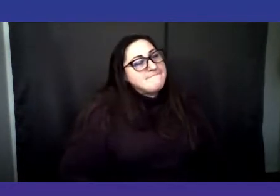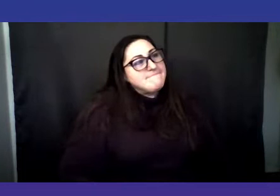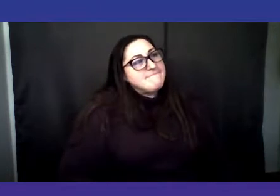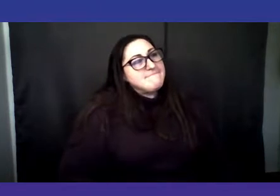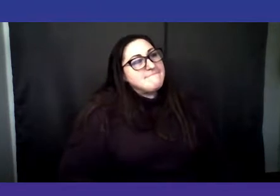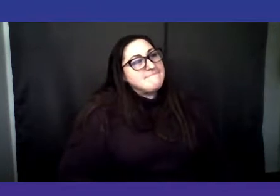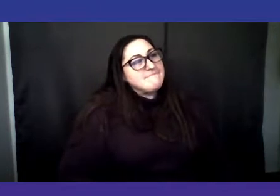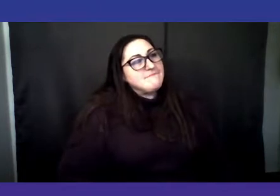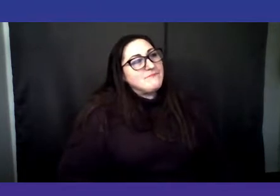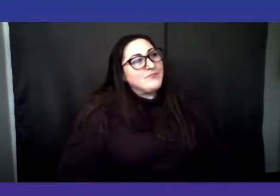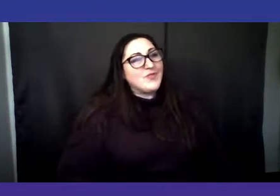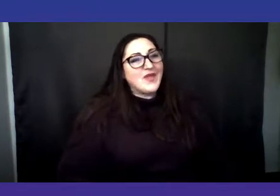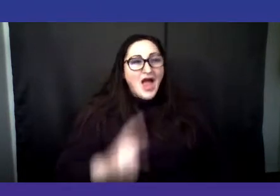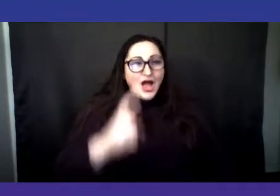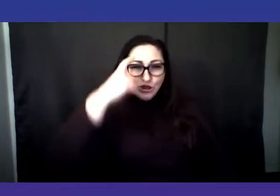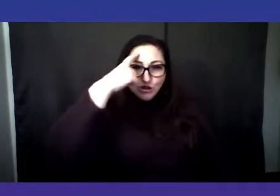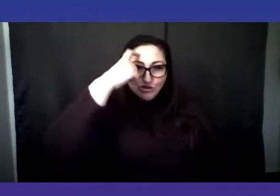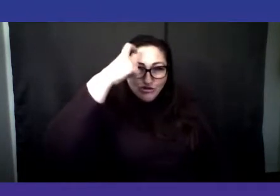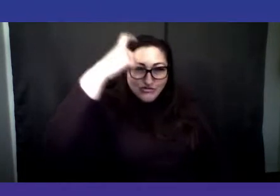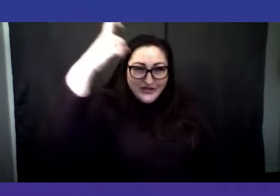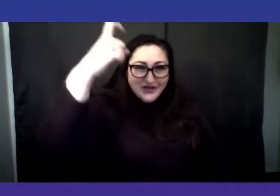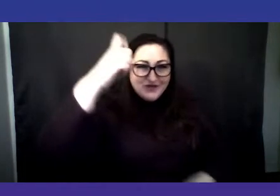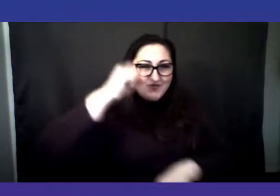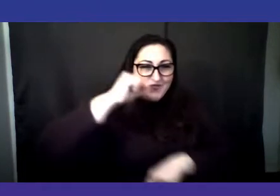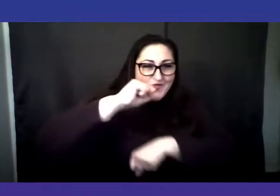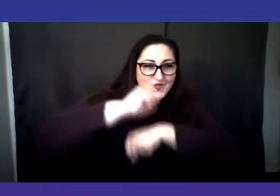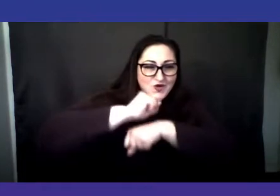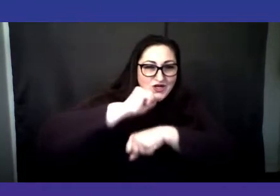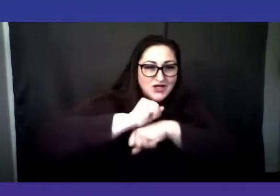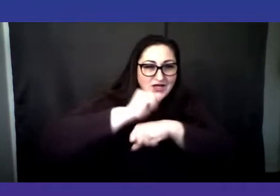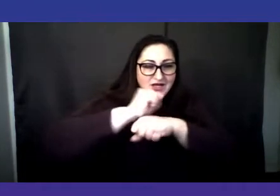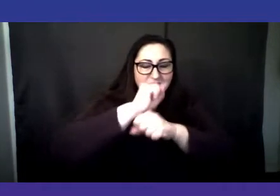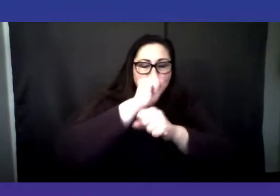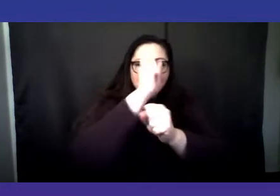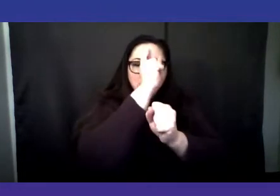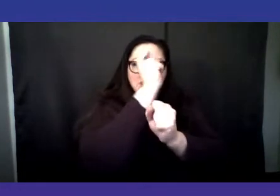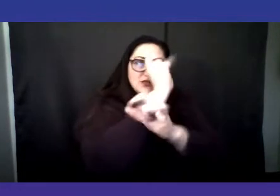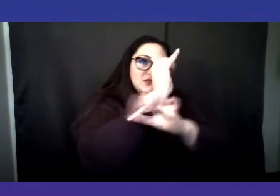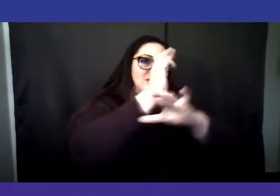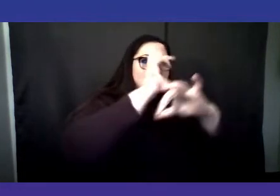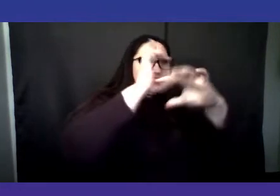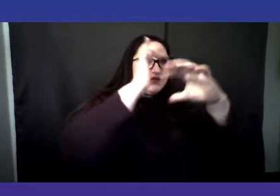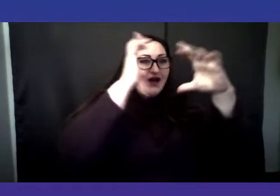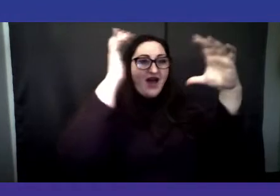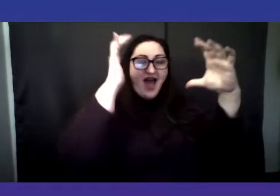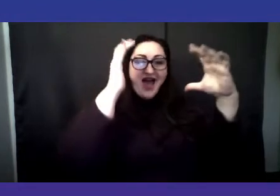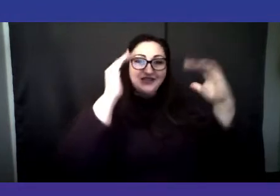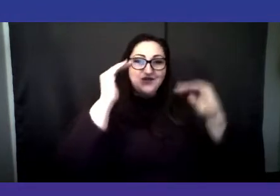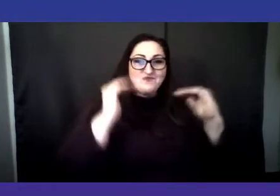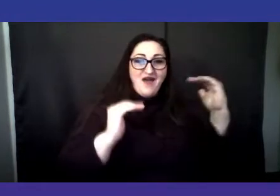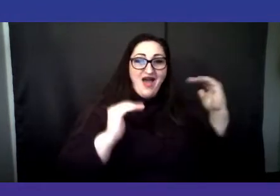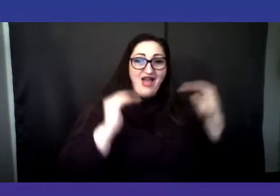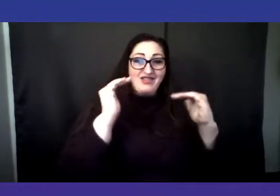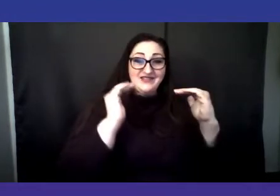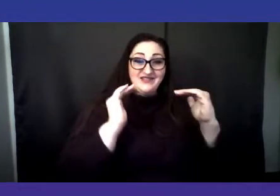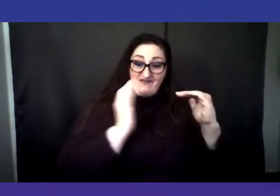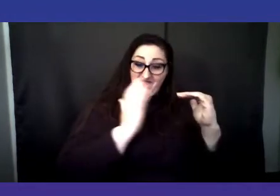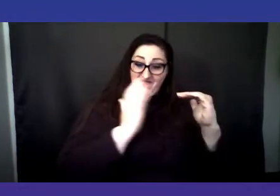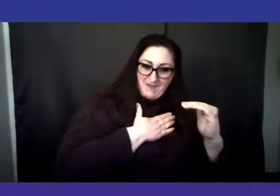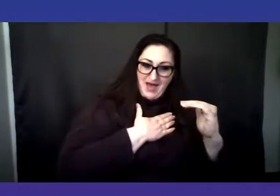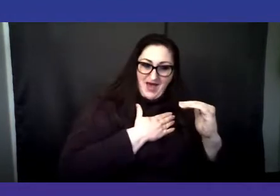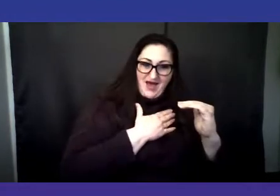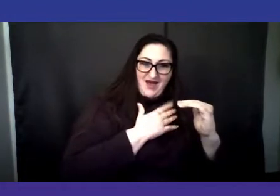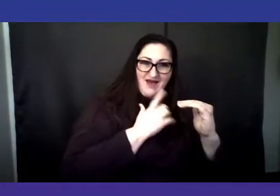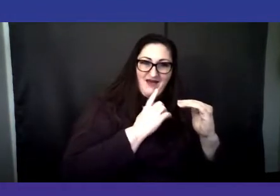dream work as a balance of resistance work, the futurity of